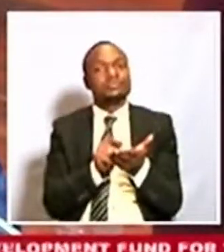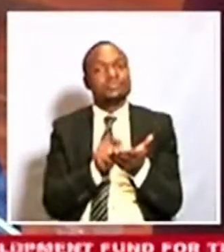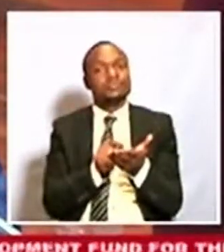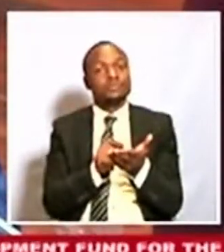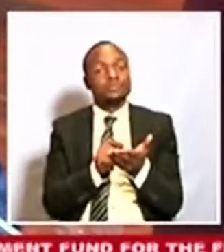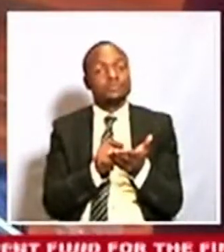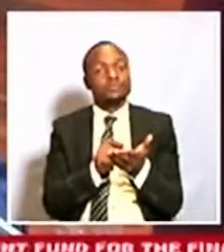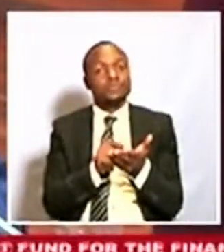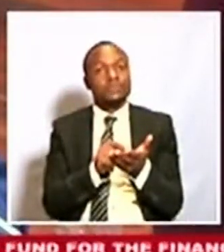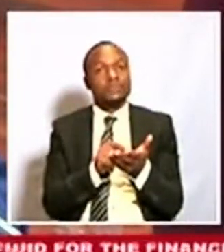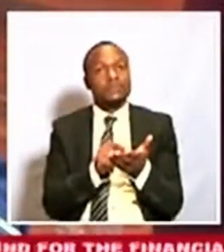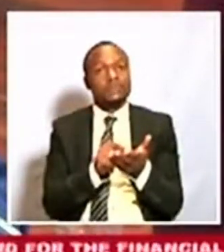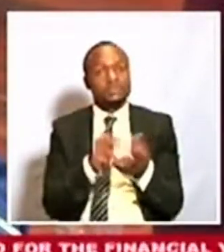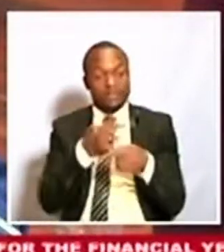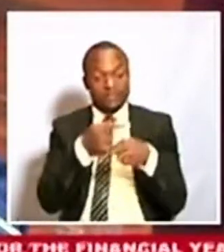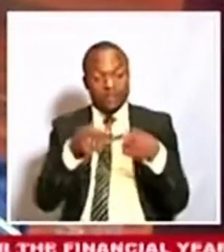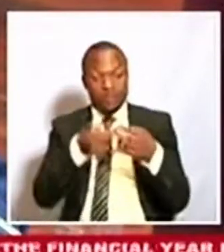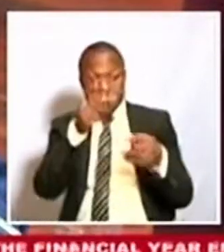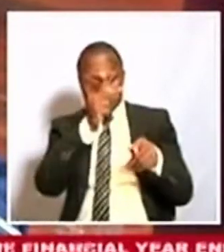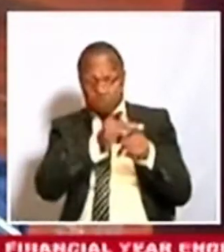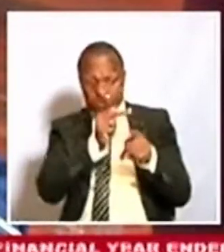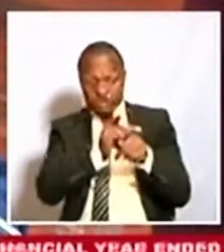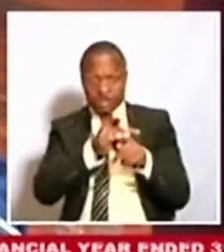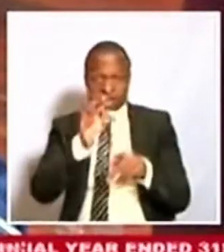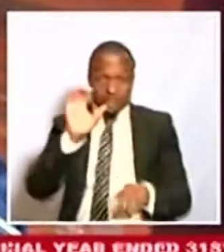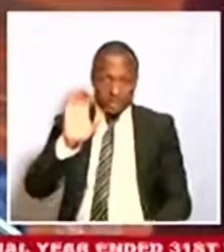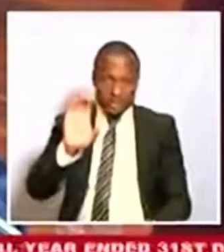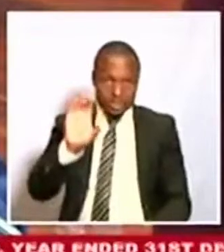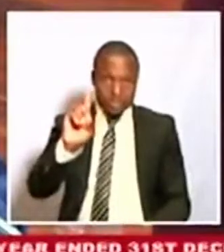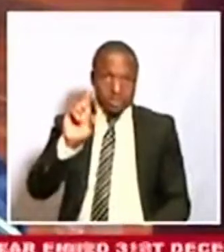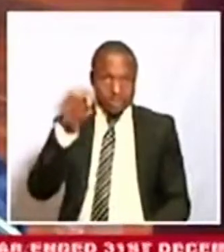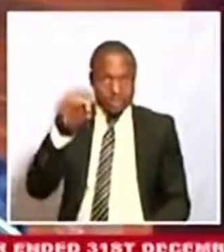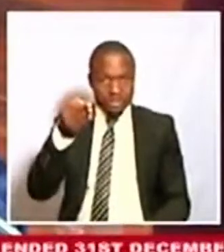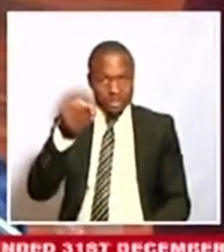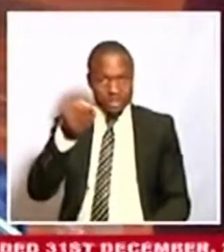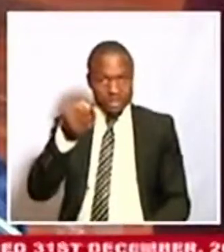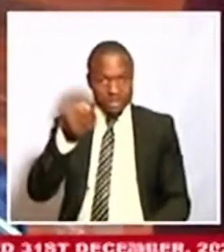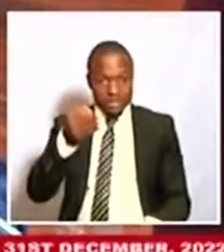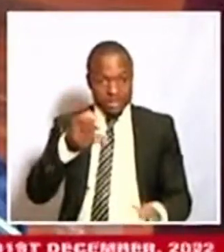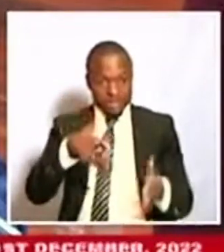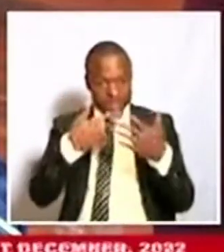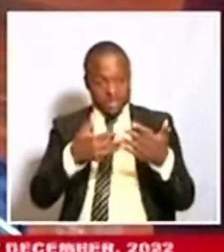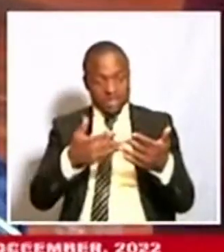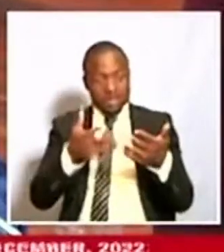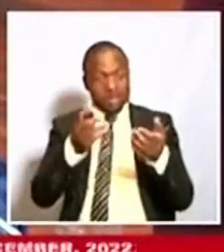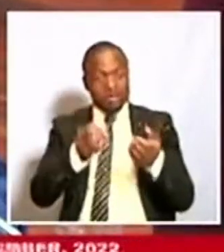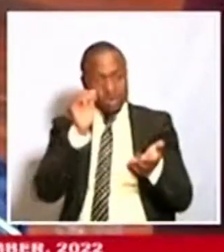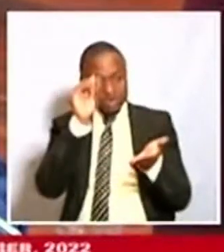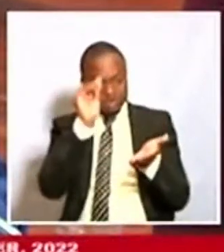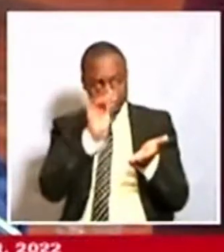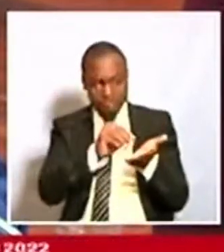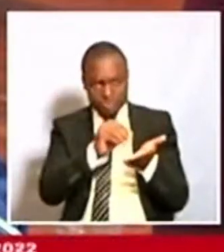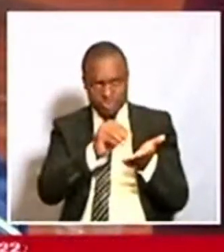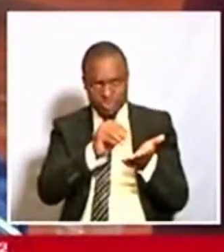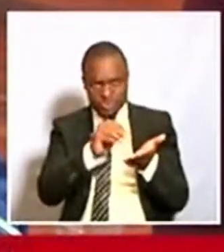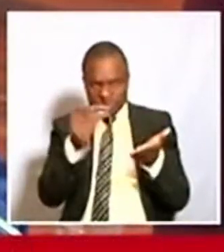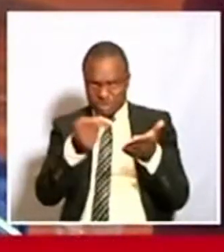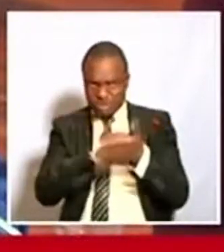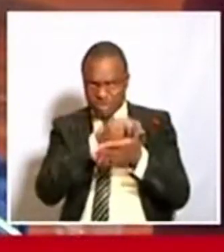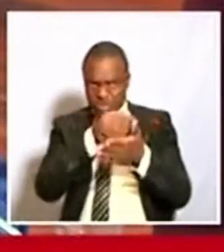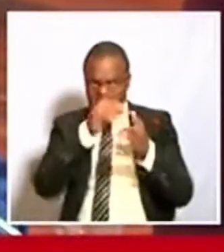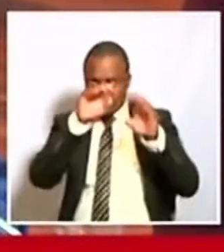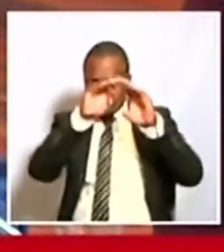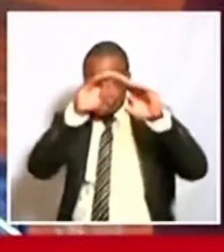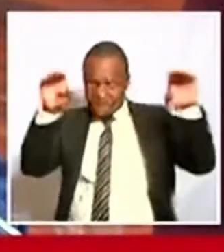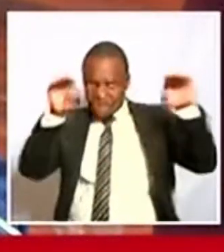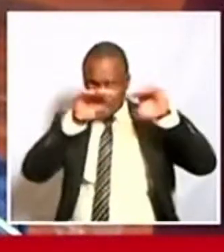room where we keep all the CDF files. We wanted to install new shelves. I think during that time we are doing